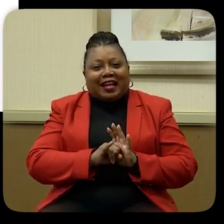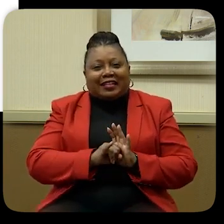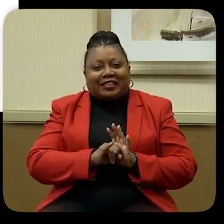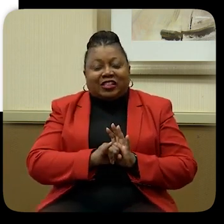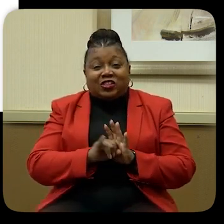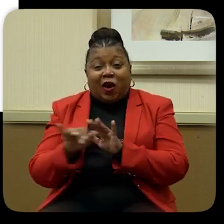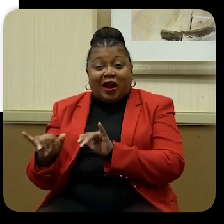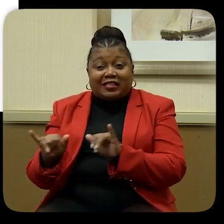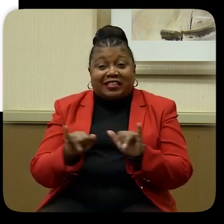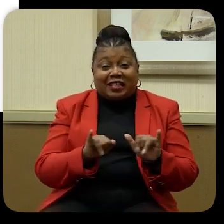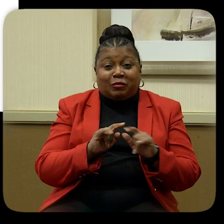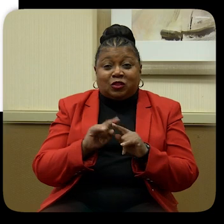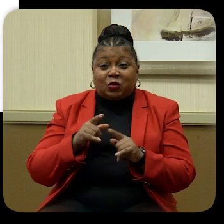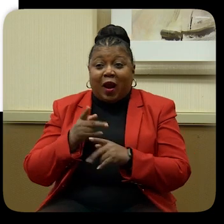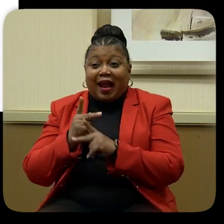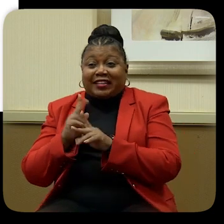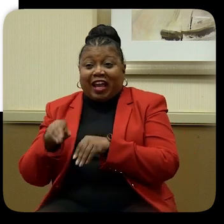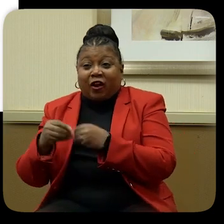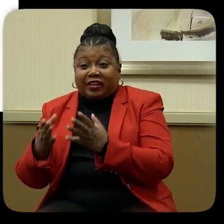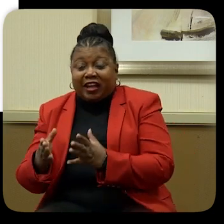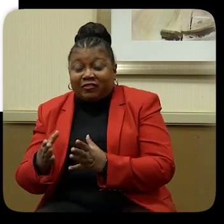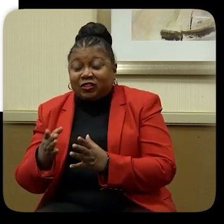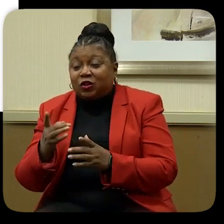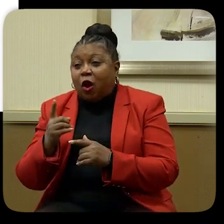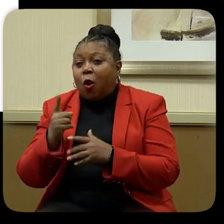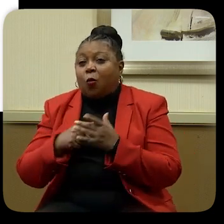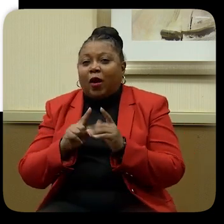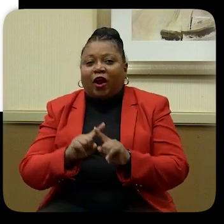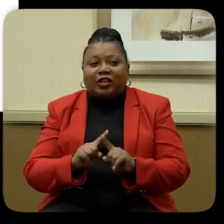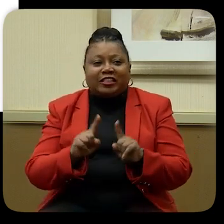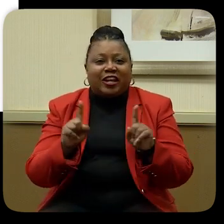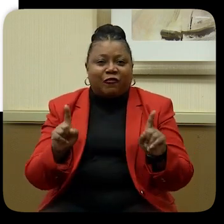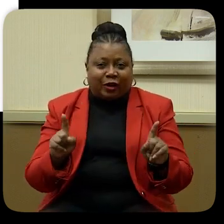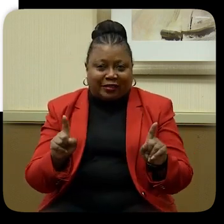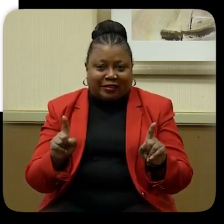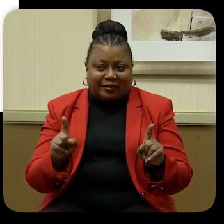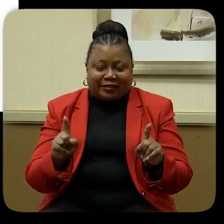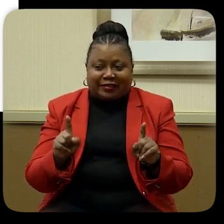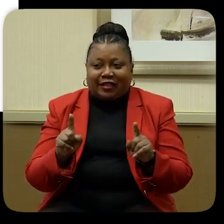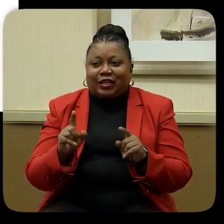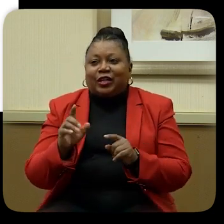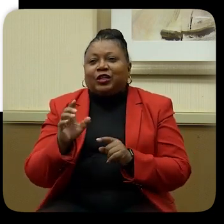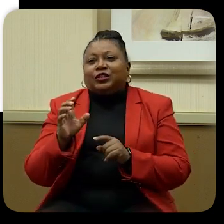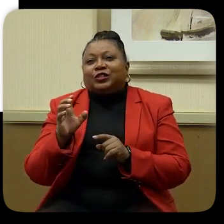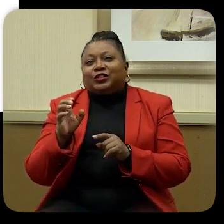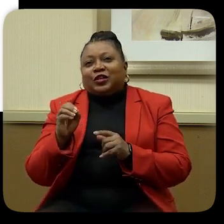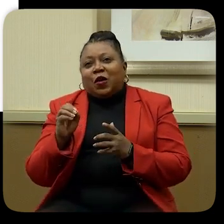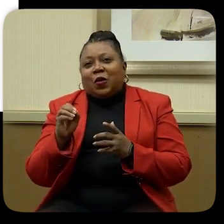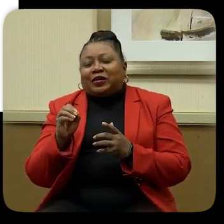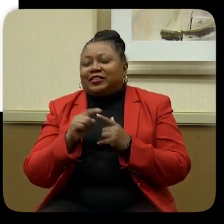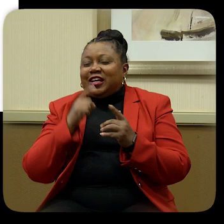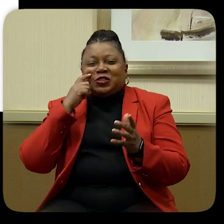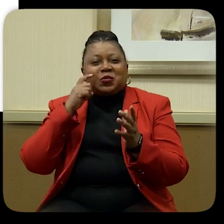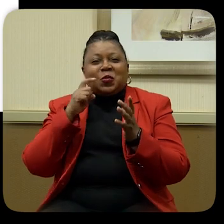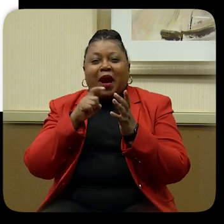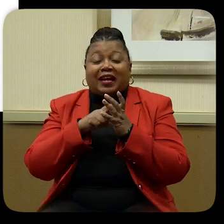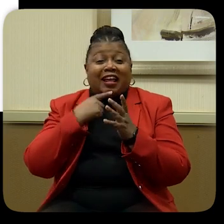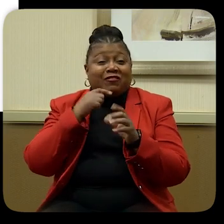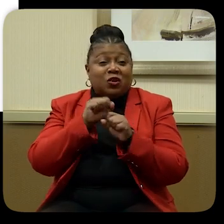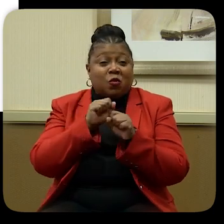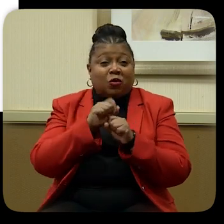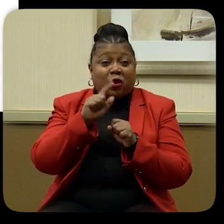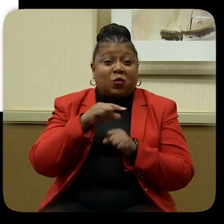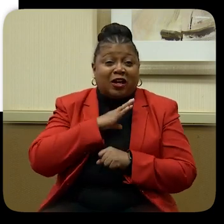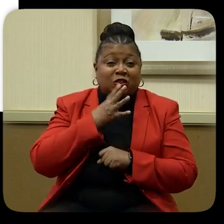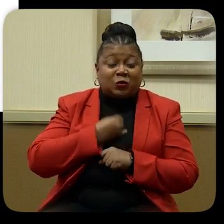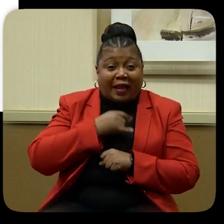are similar to our caregivers versus what are different. So just recognizing if you've worked with one